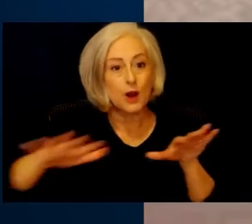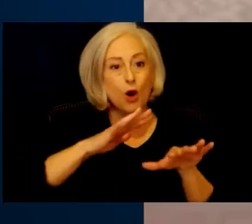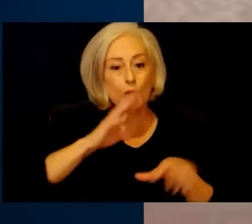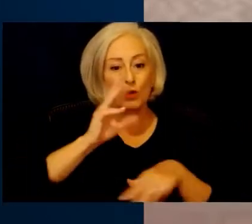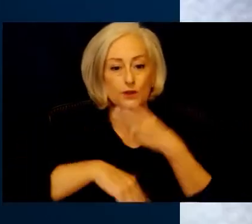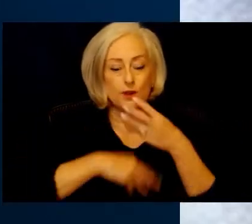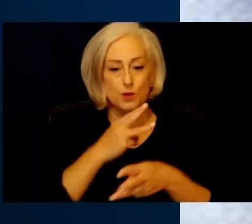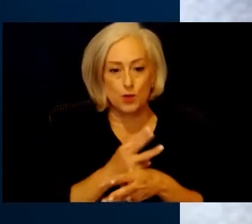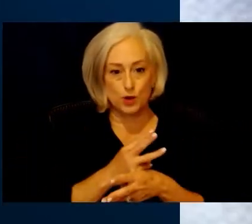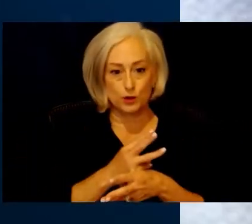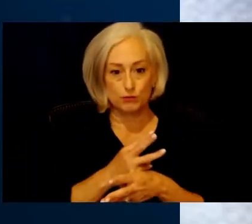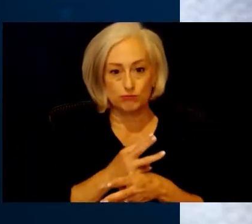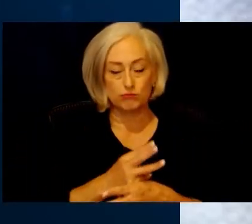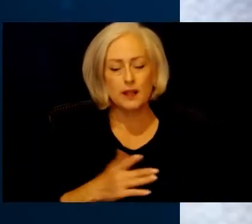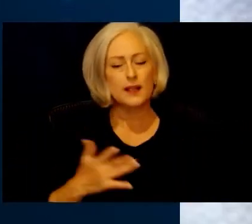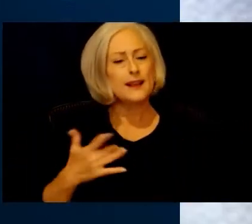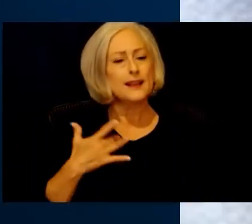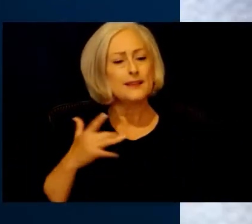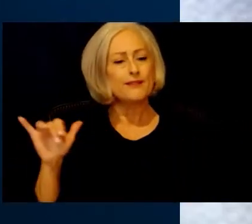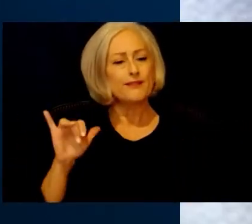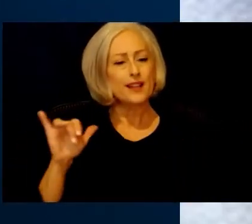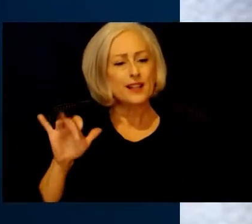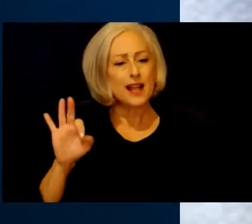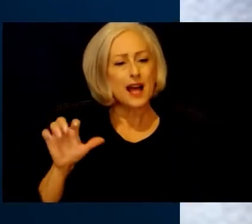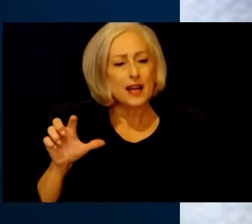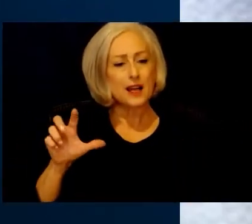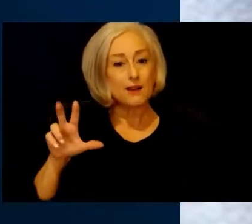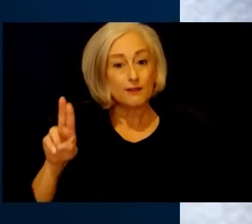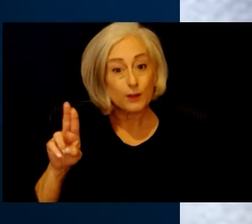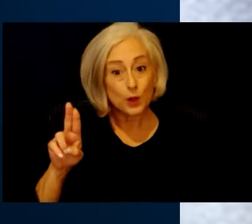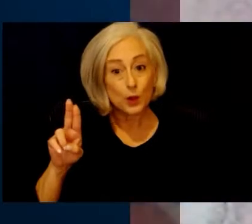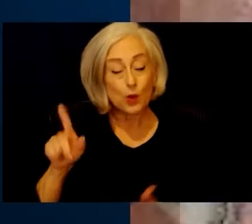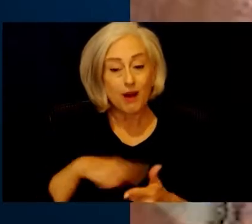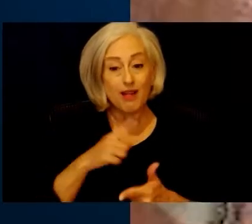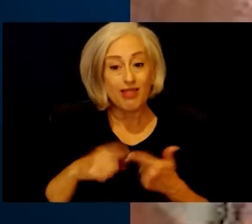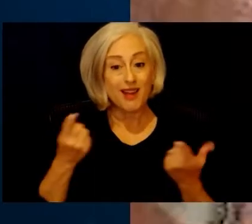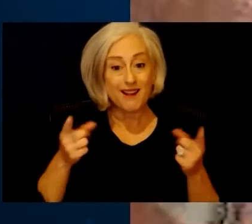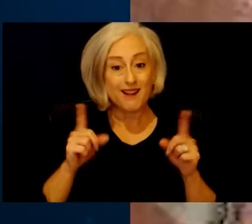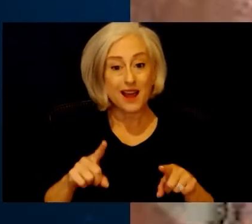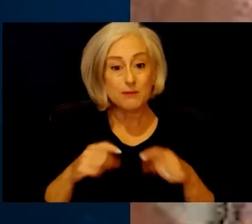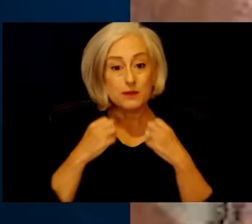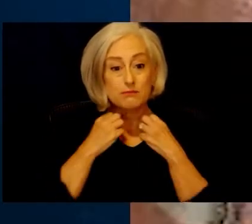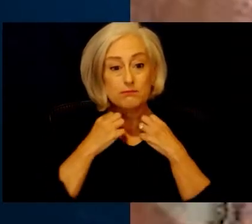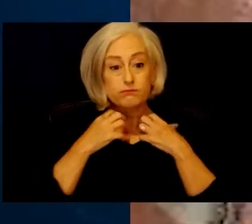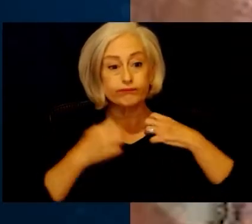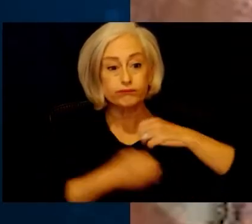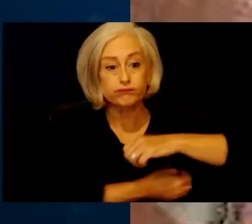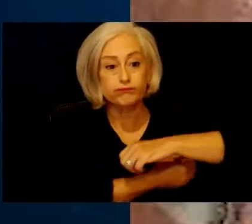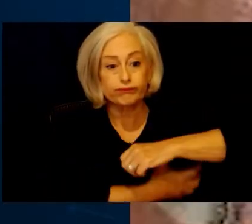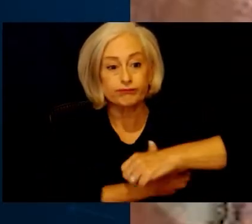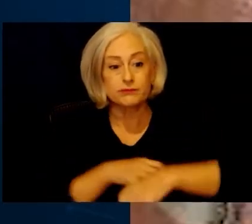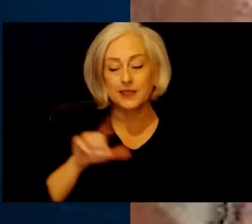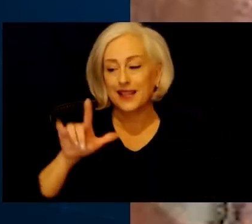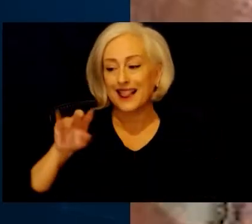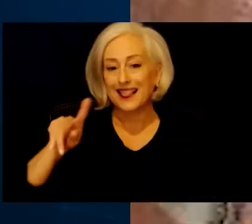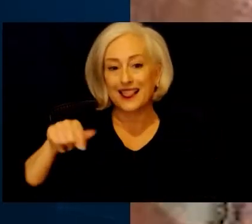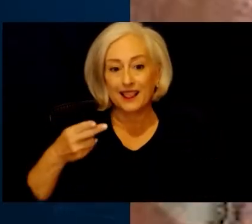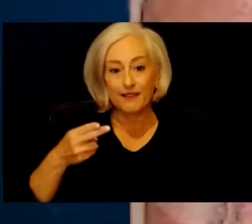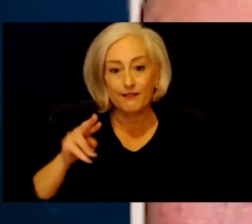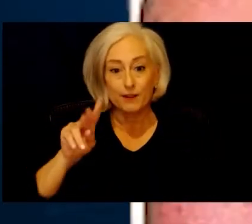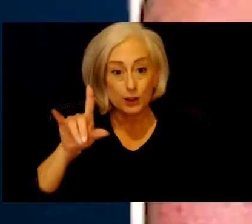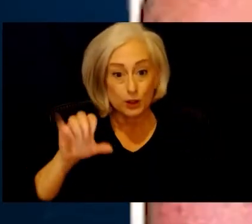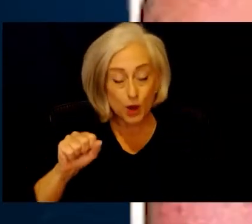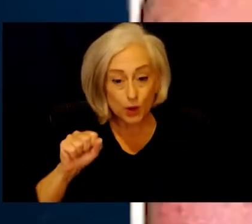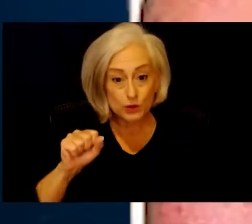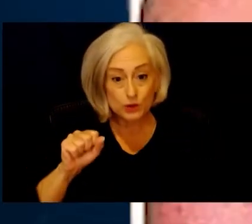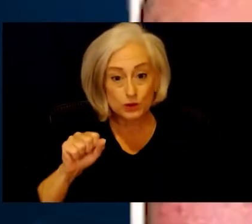relatively flu-like, but soon expand to the swelling of lymph nodes and rash across the body and face. And it is really that swelling of the lymph nodes